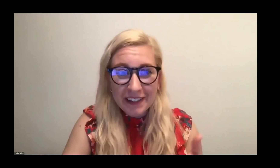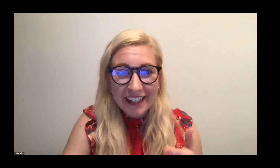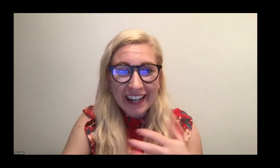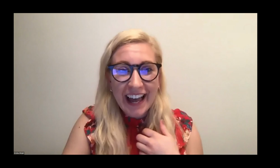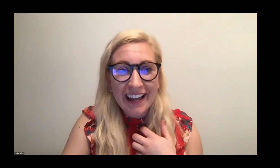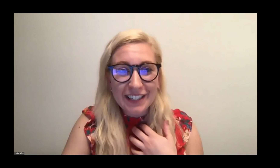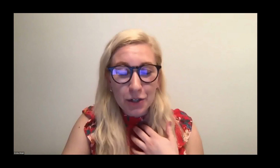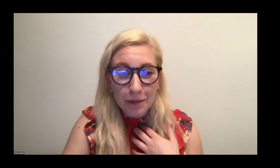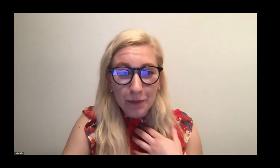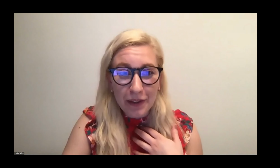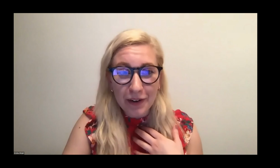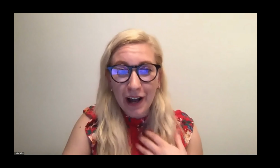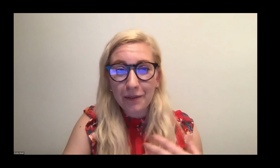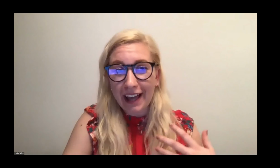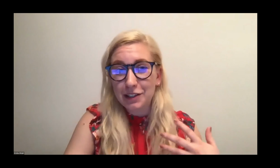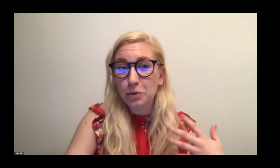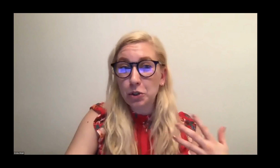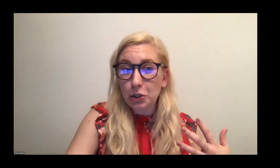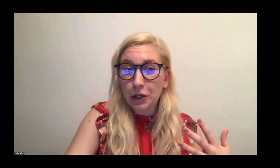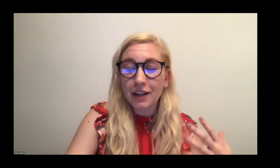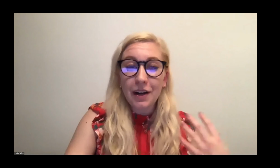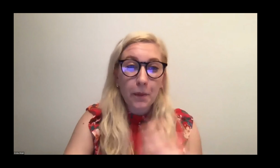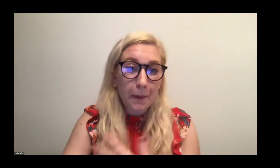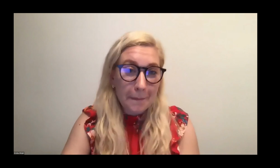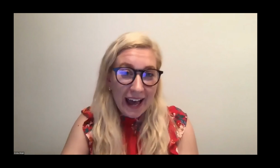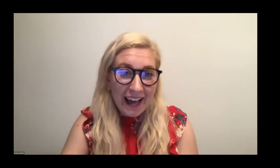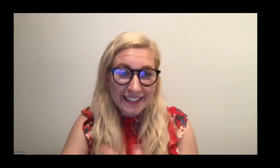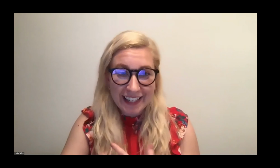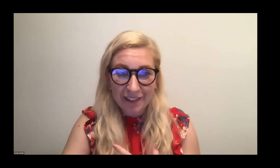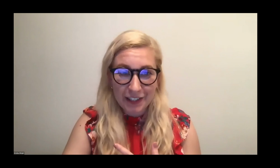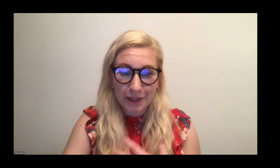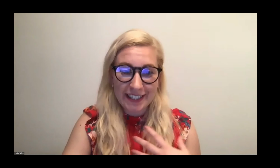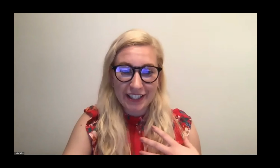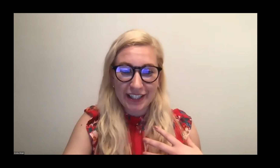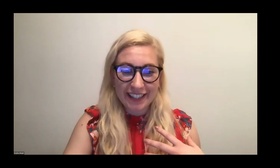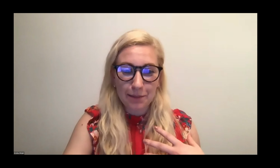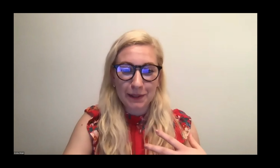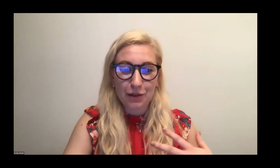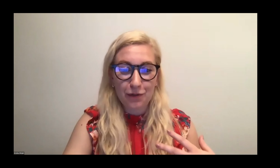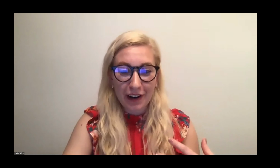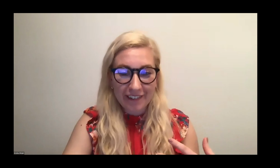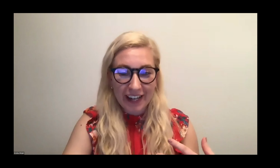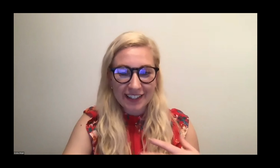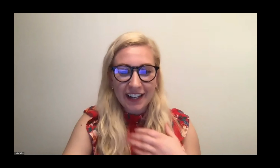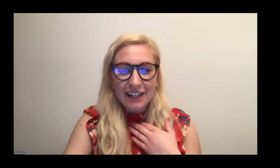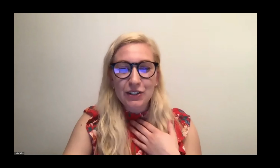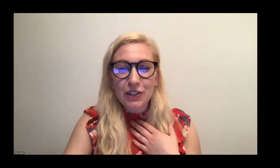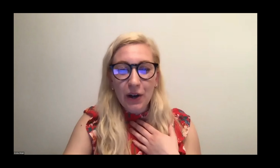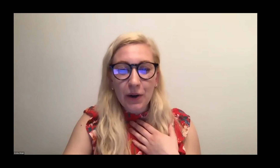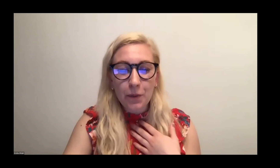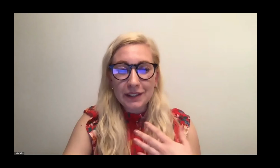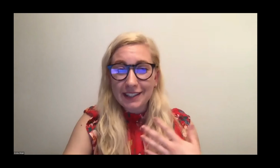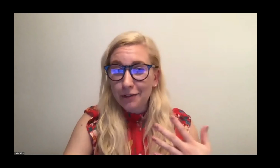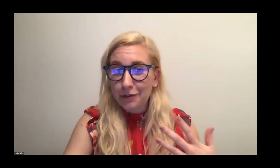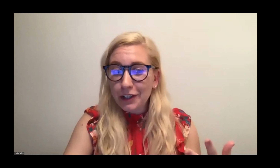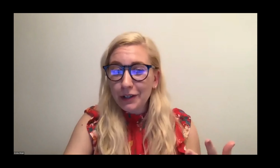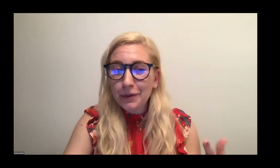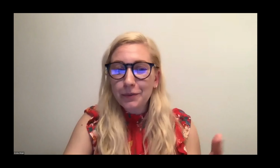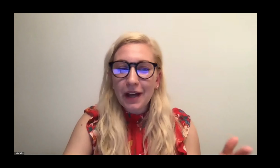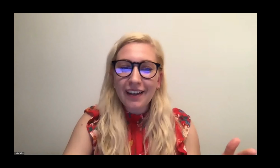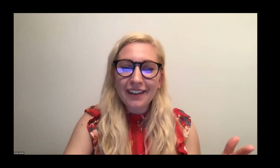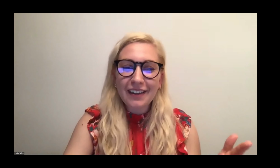try your ability at determining whether or not we have some good or bad data visualization examples in front of us. So what's in it